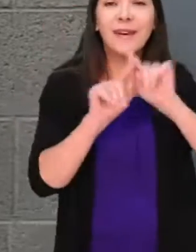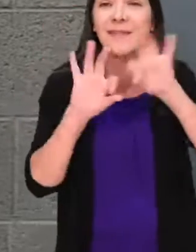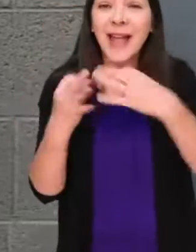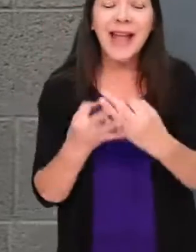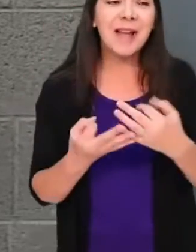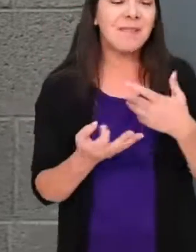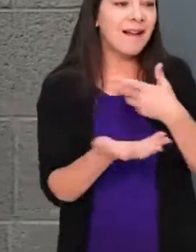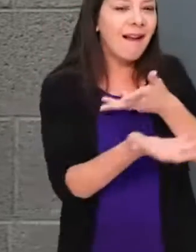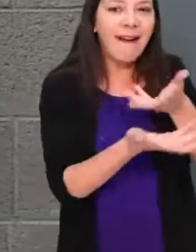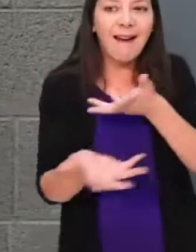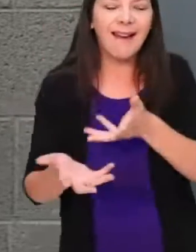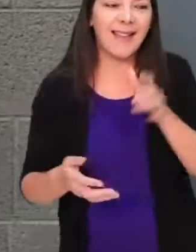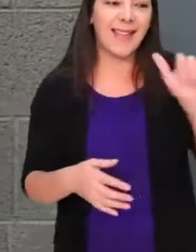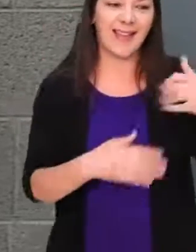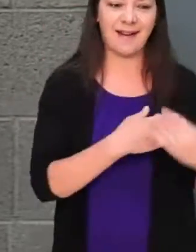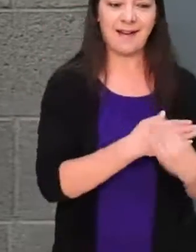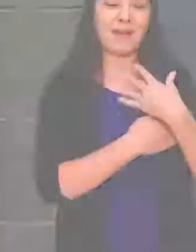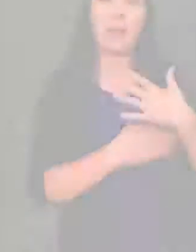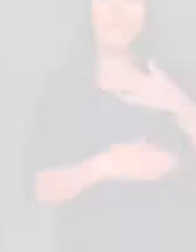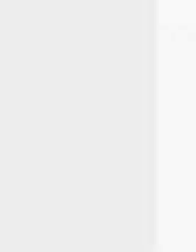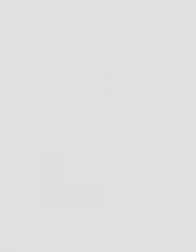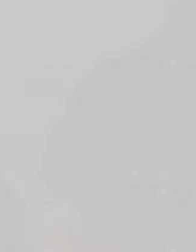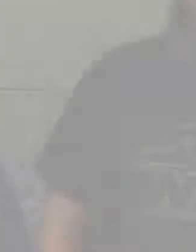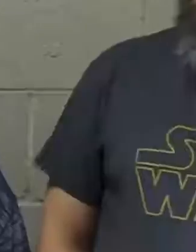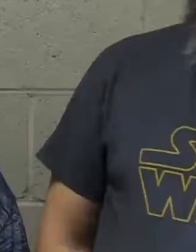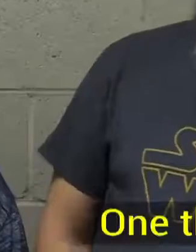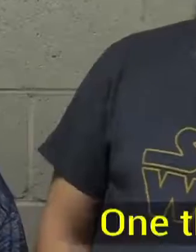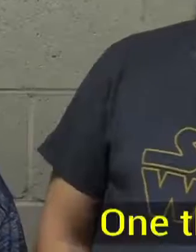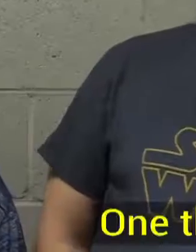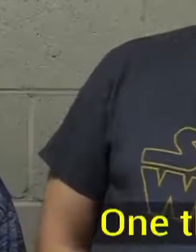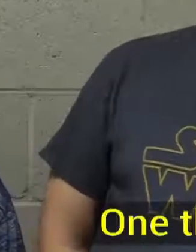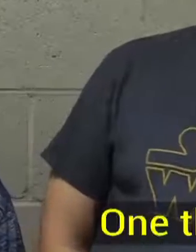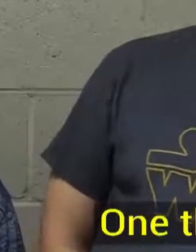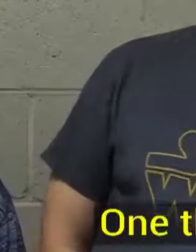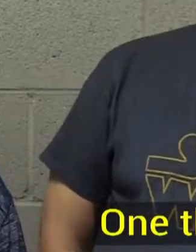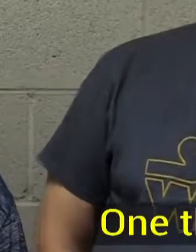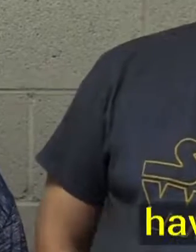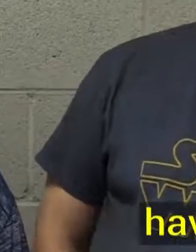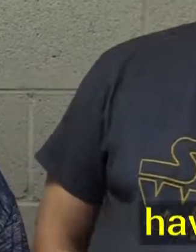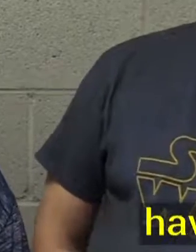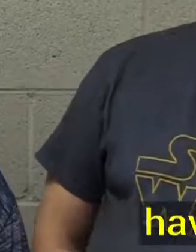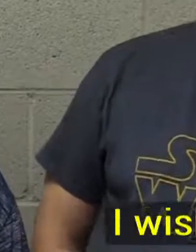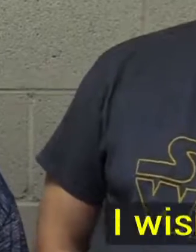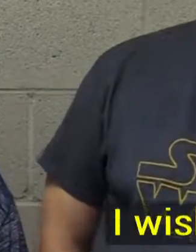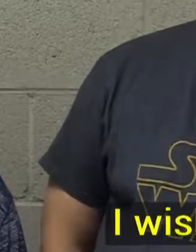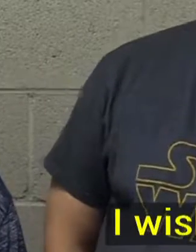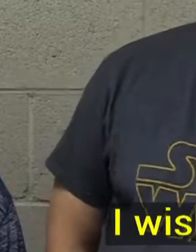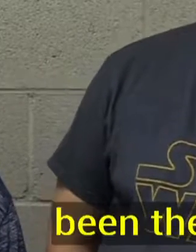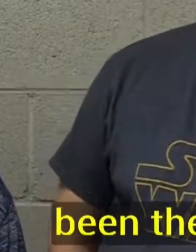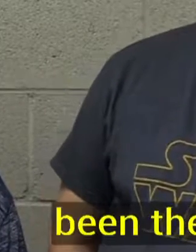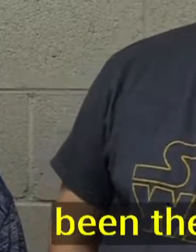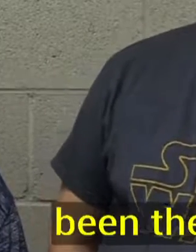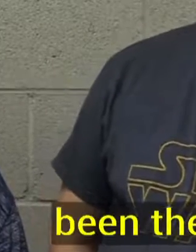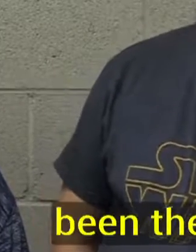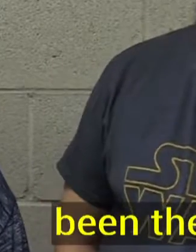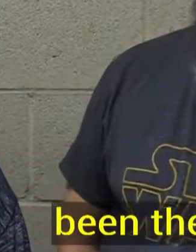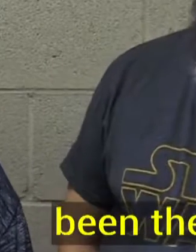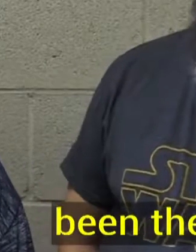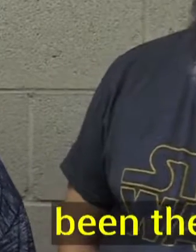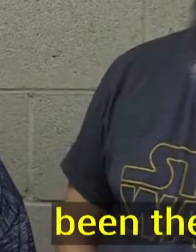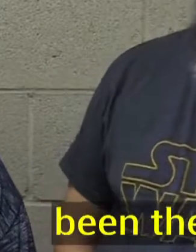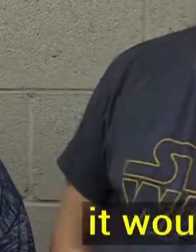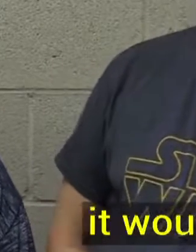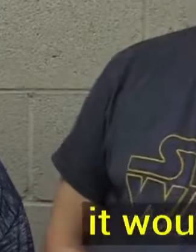kind of encouraged even my career path now. Only thing I really have to say is I wish it would have been there earlier for